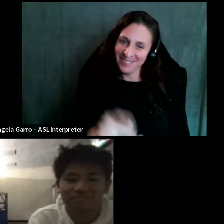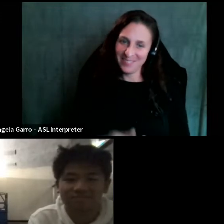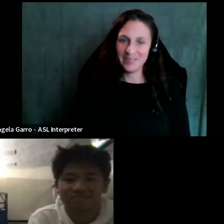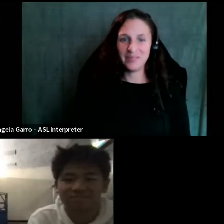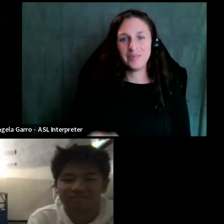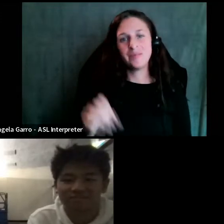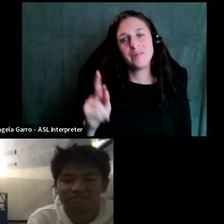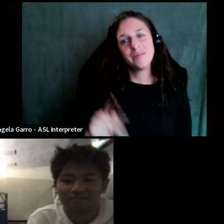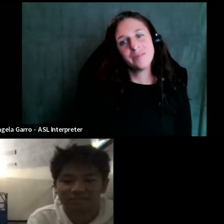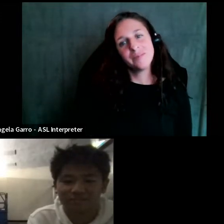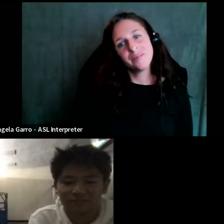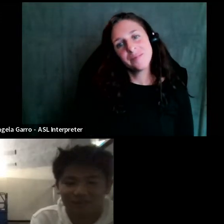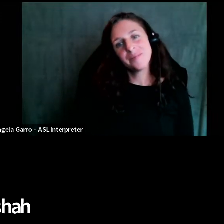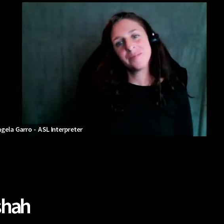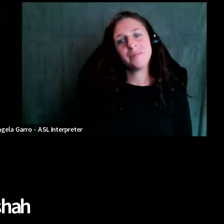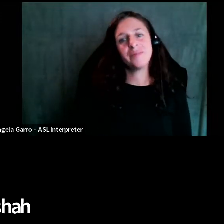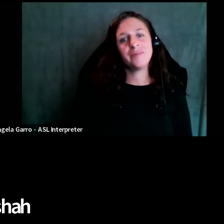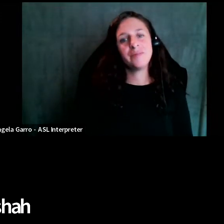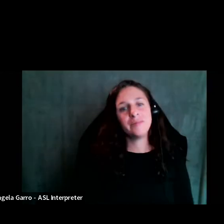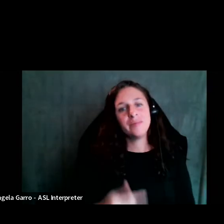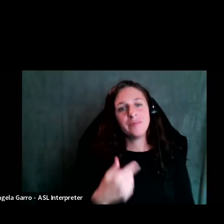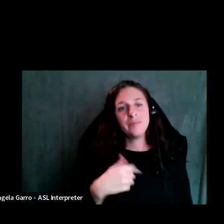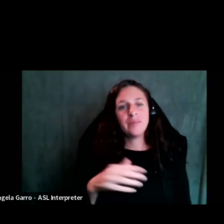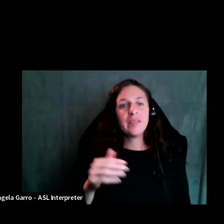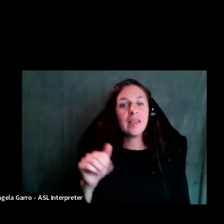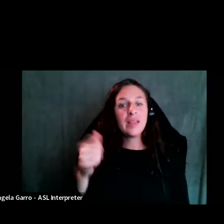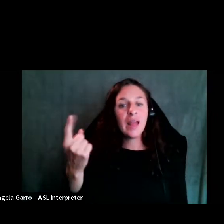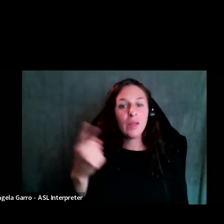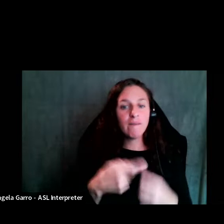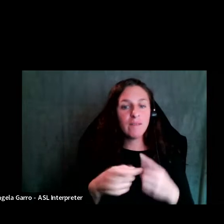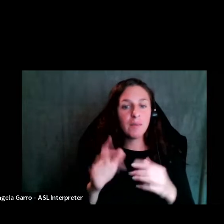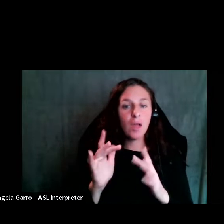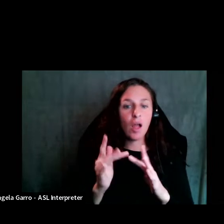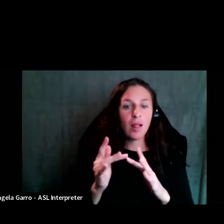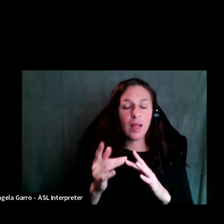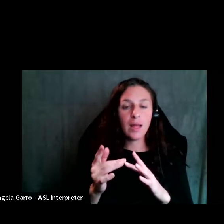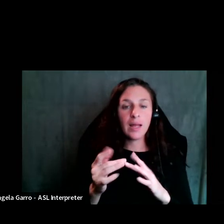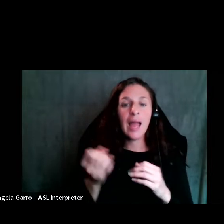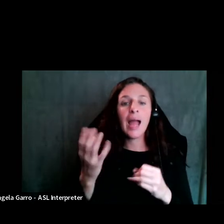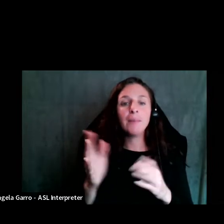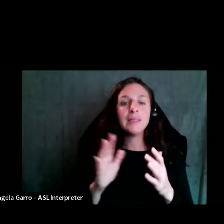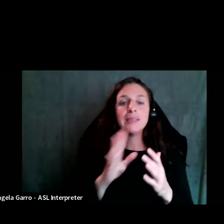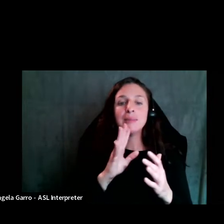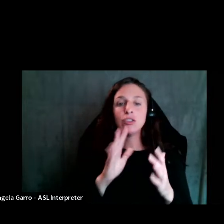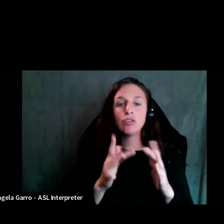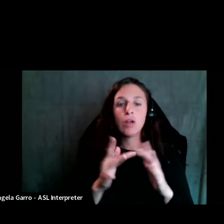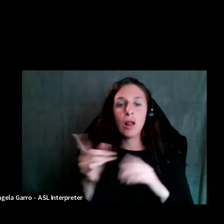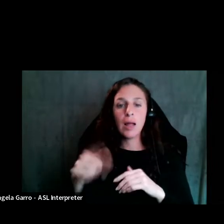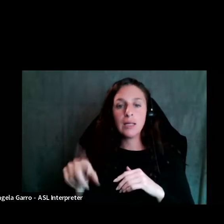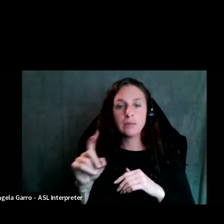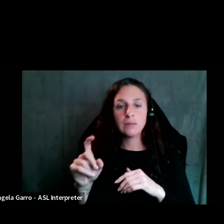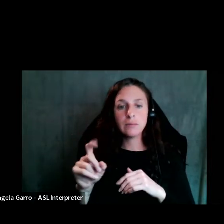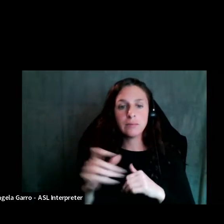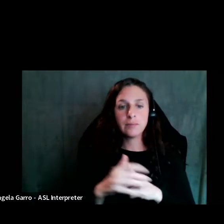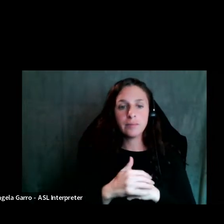Okay. Let's have another one from online. How many speakers do we have online?